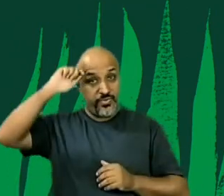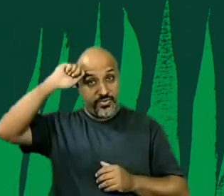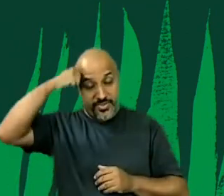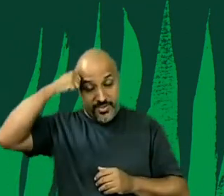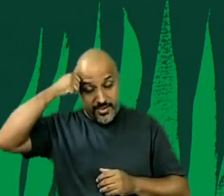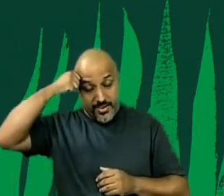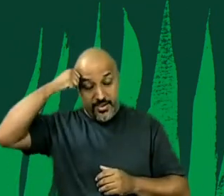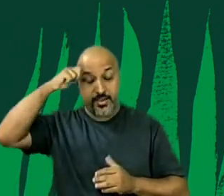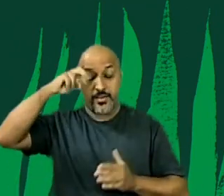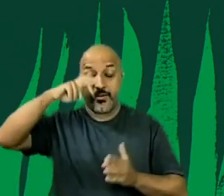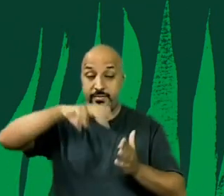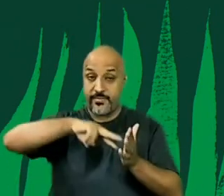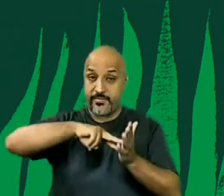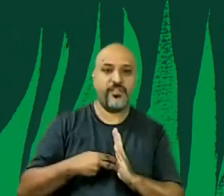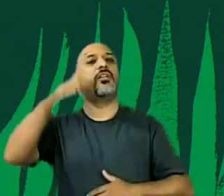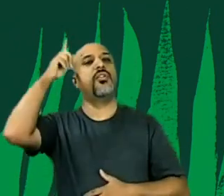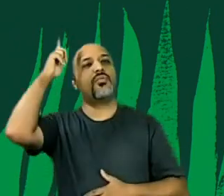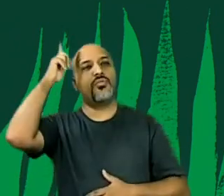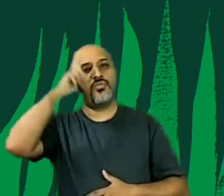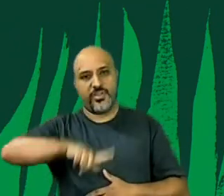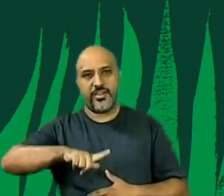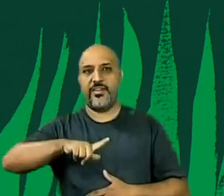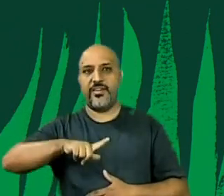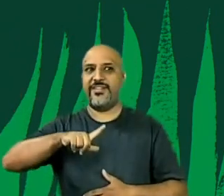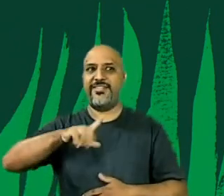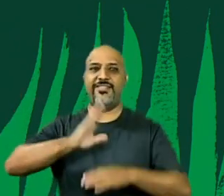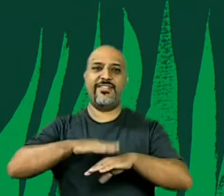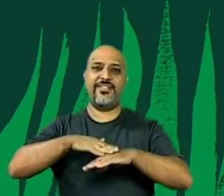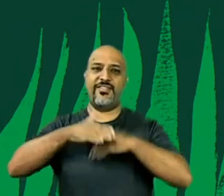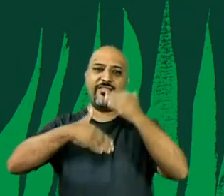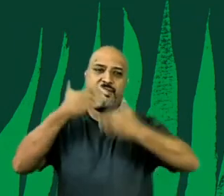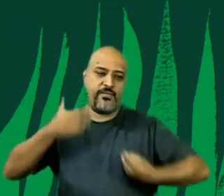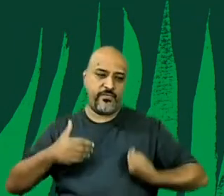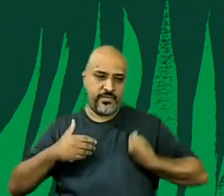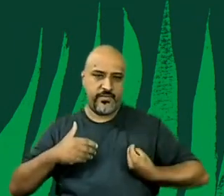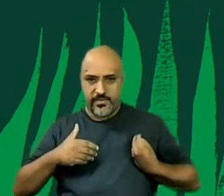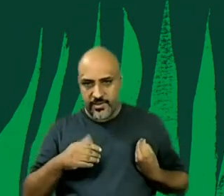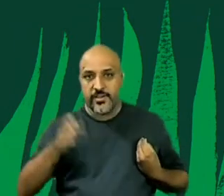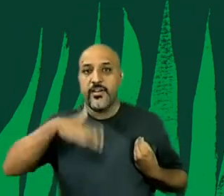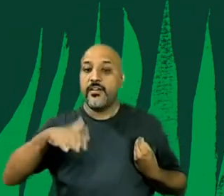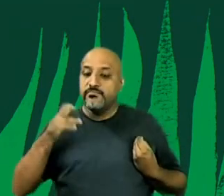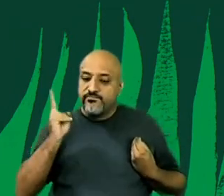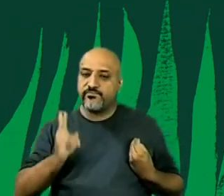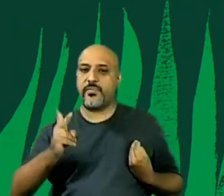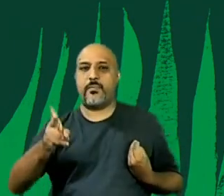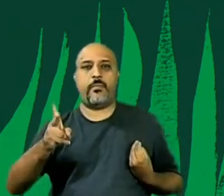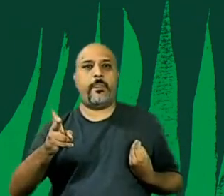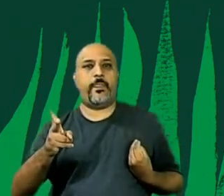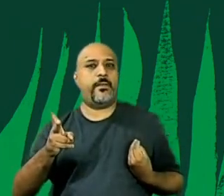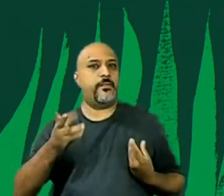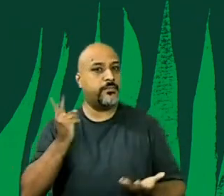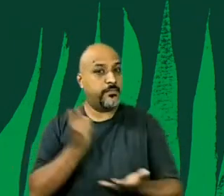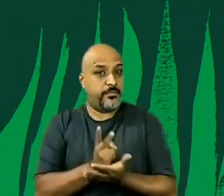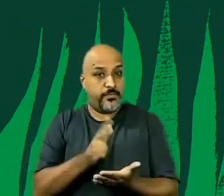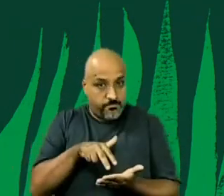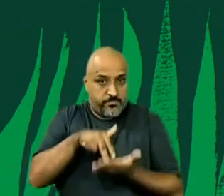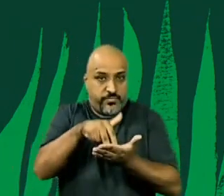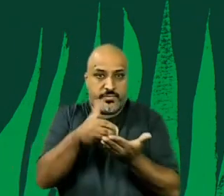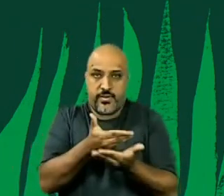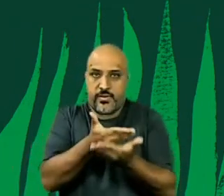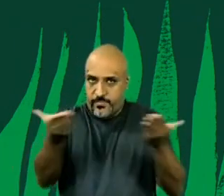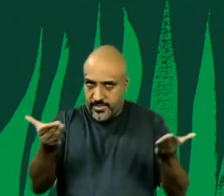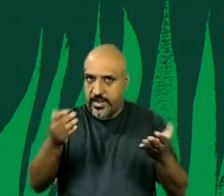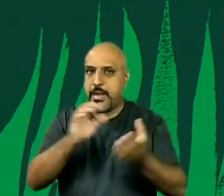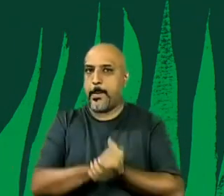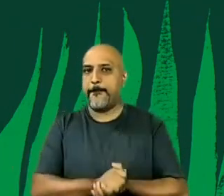significant Black productions, which were able to survive in the market and at the same time impose